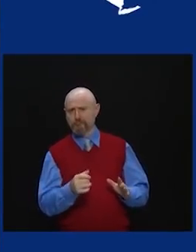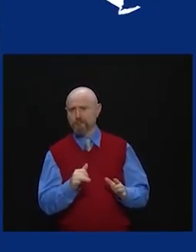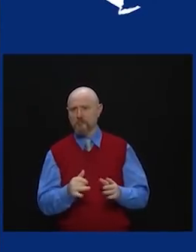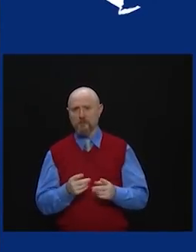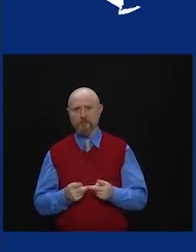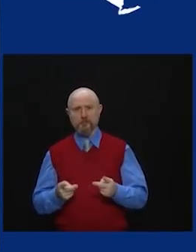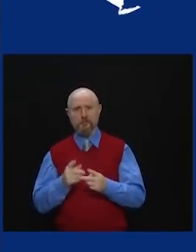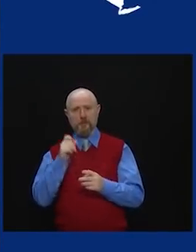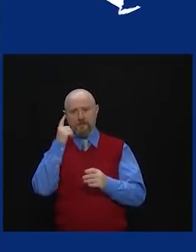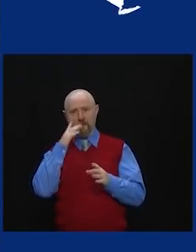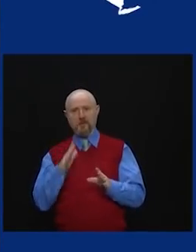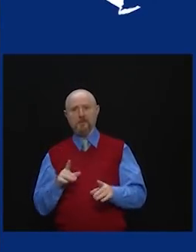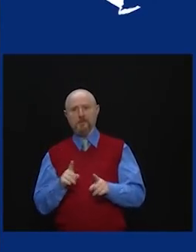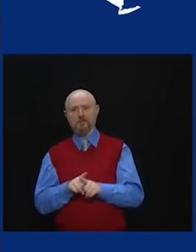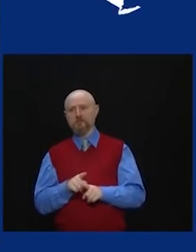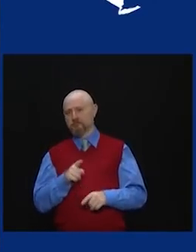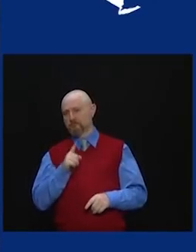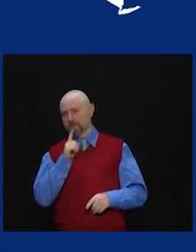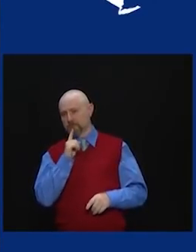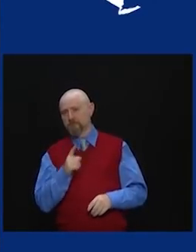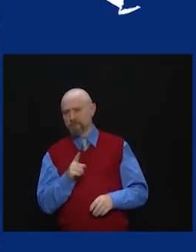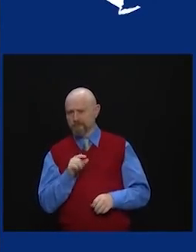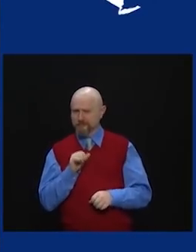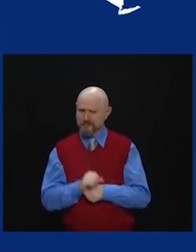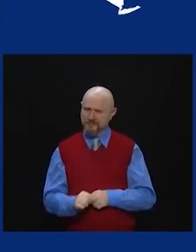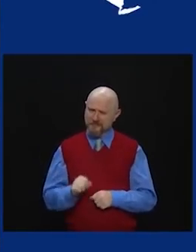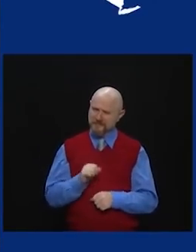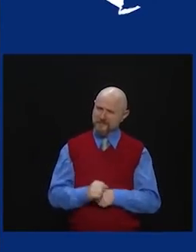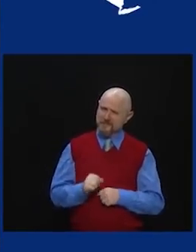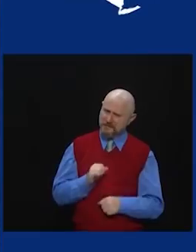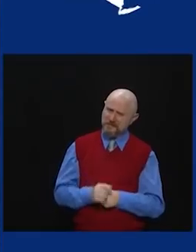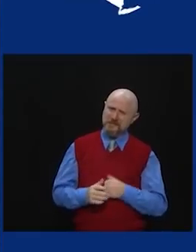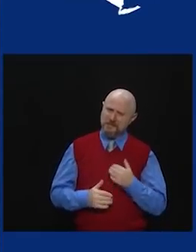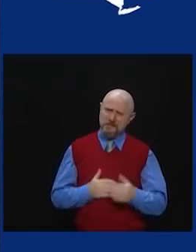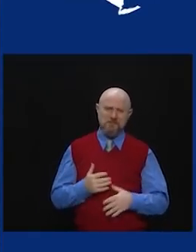more grueling routine than when you served as lieutenant governor.